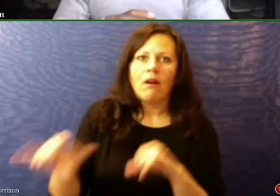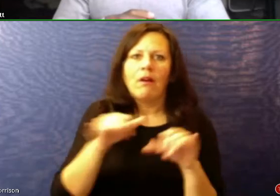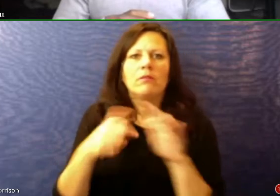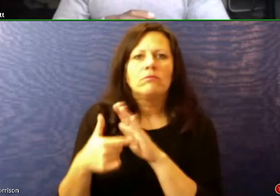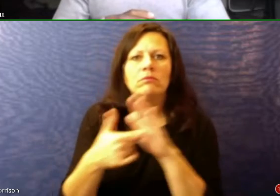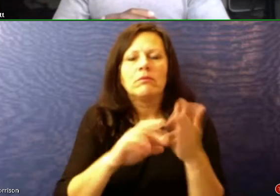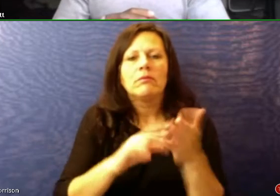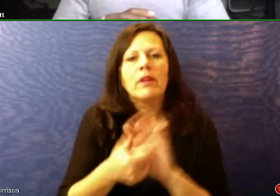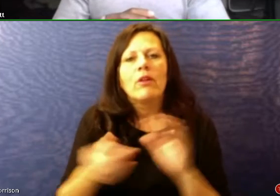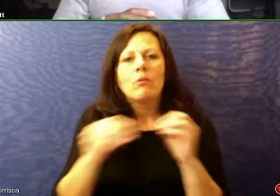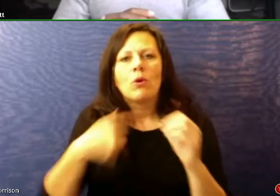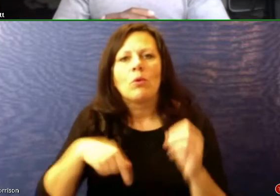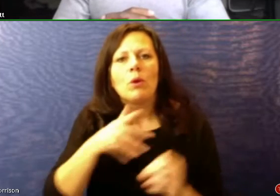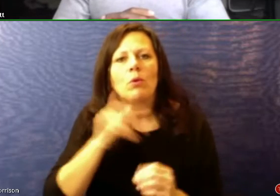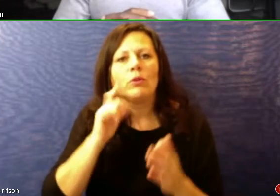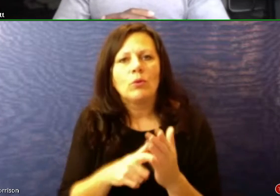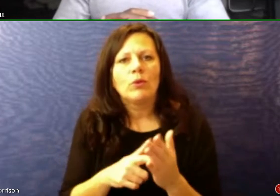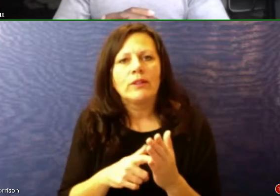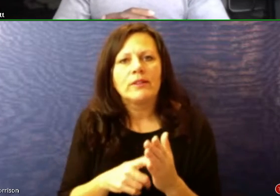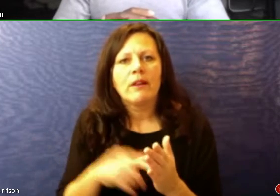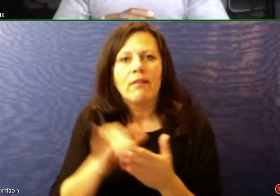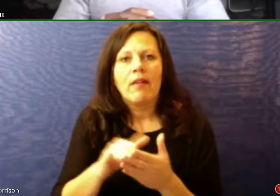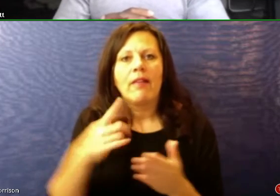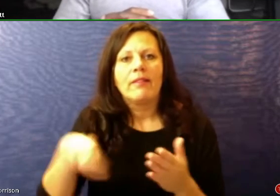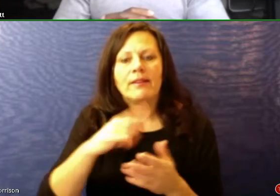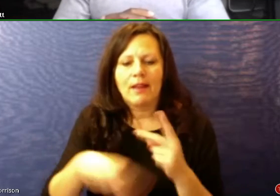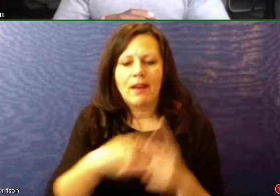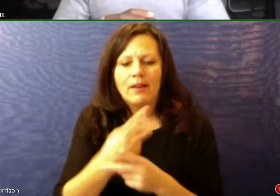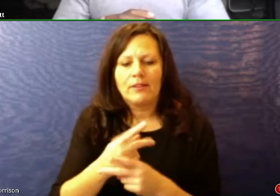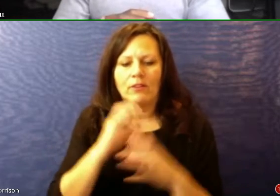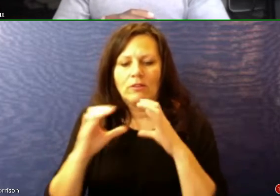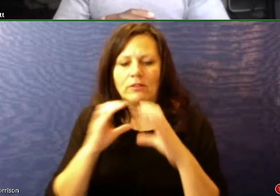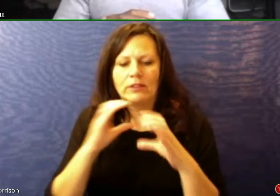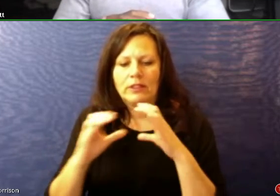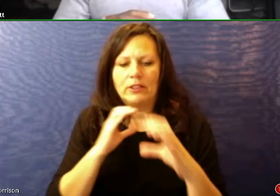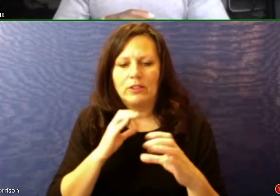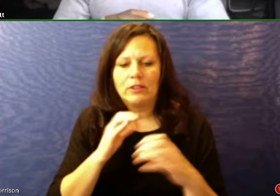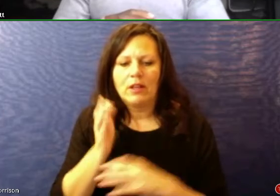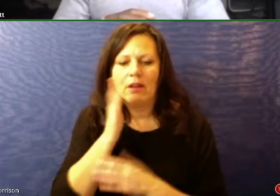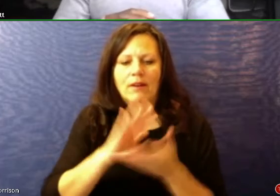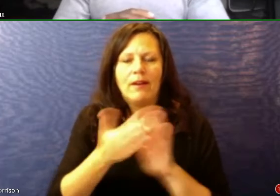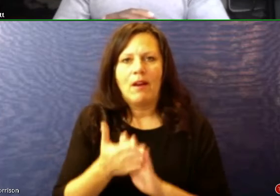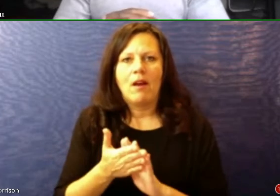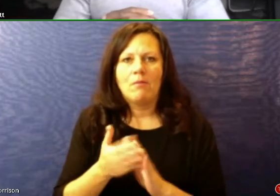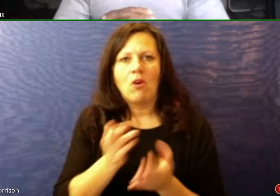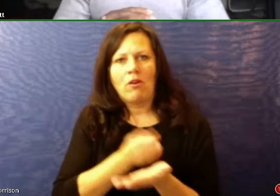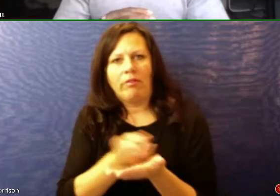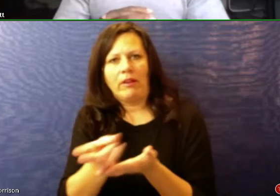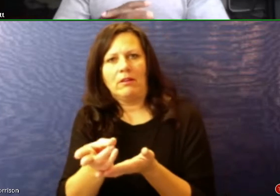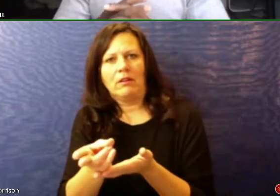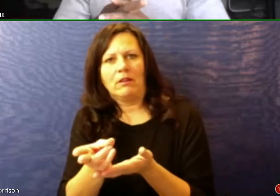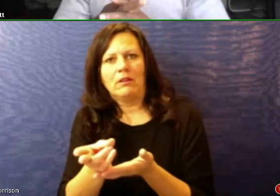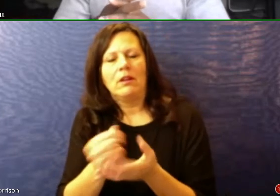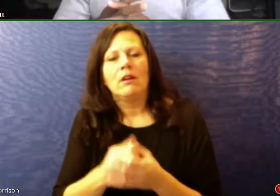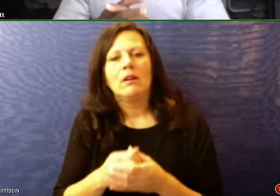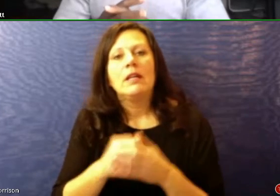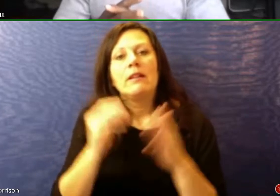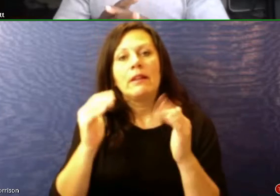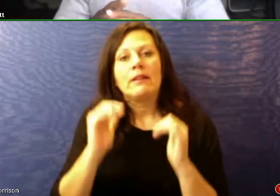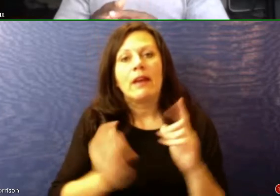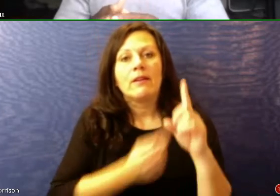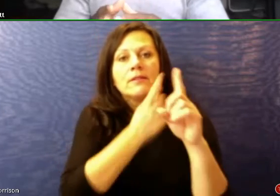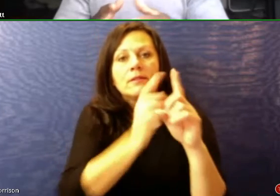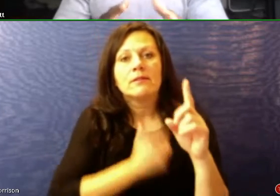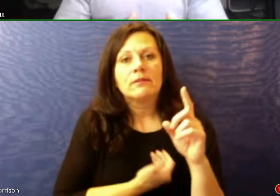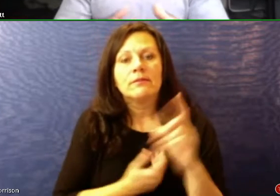that that these type of conversations will be authentic, right? The next thing that we want to do is